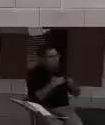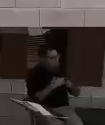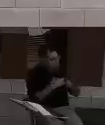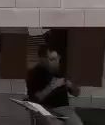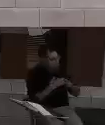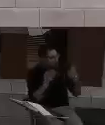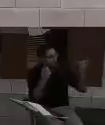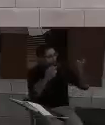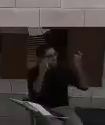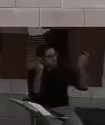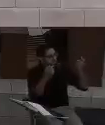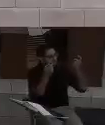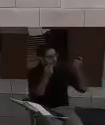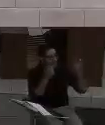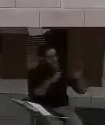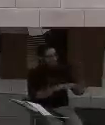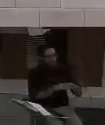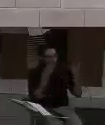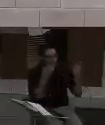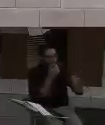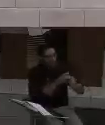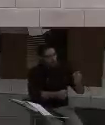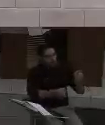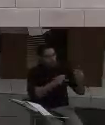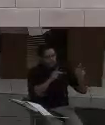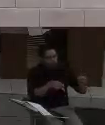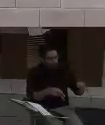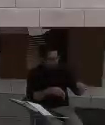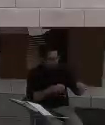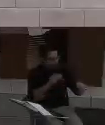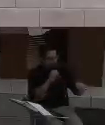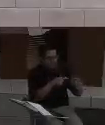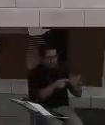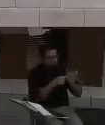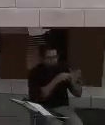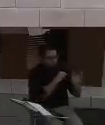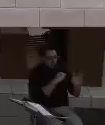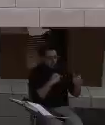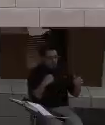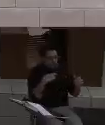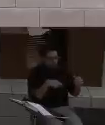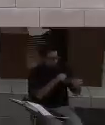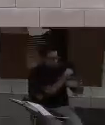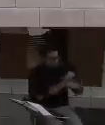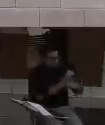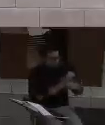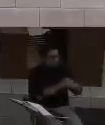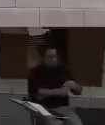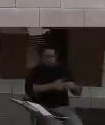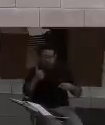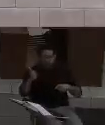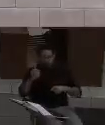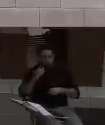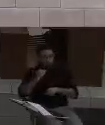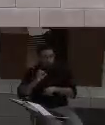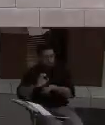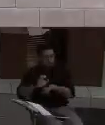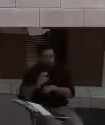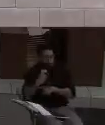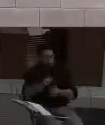the world, is open to each and every one of you. You do not need to be a member of this church or any church to receive these